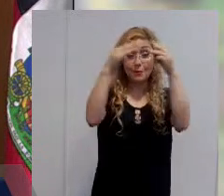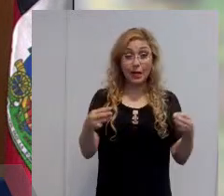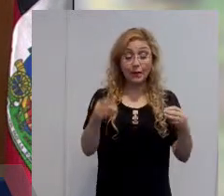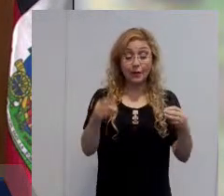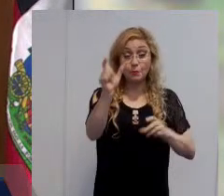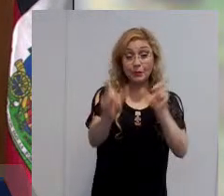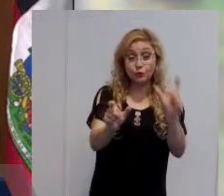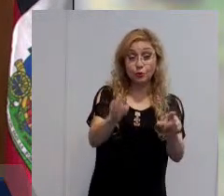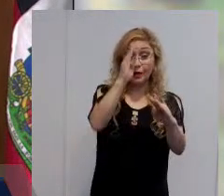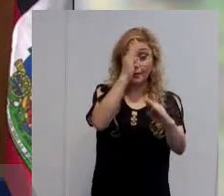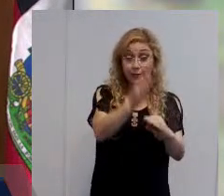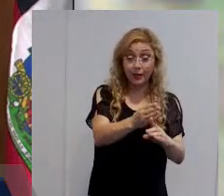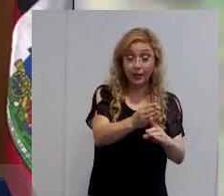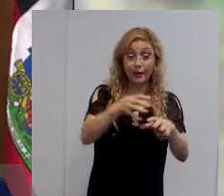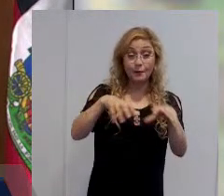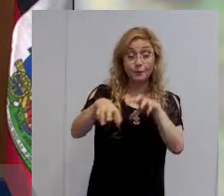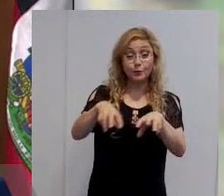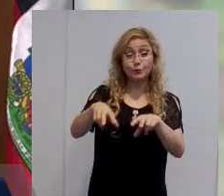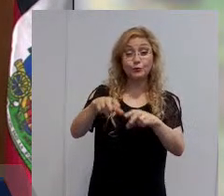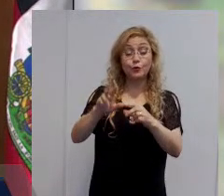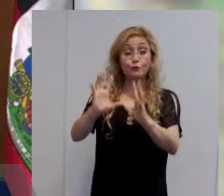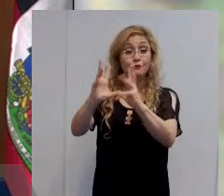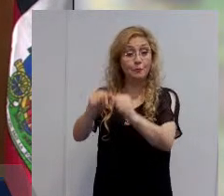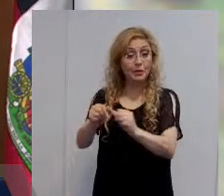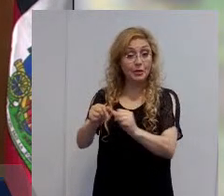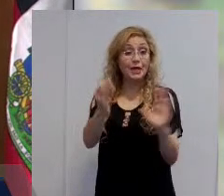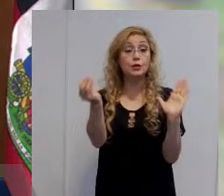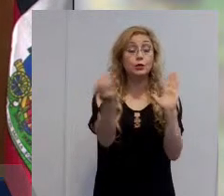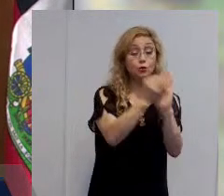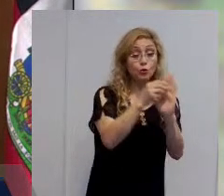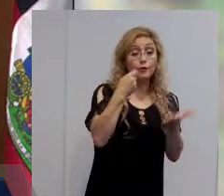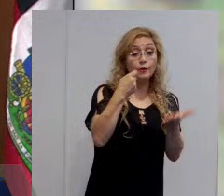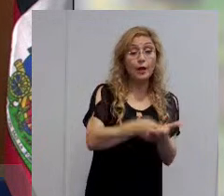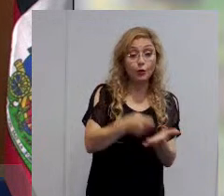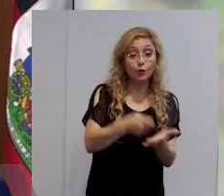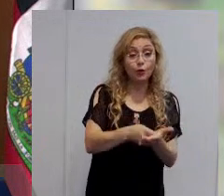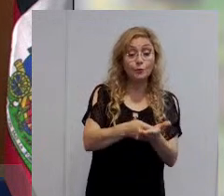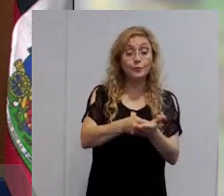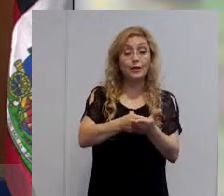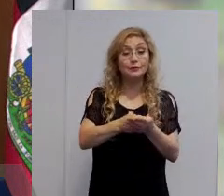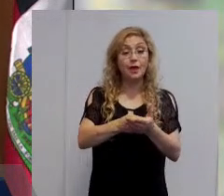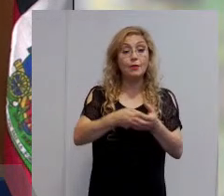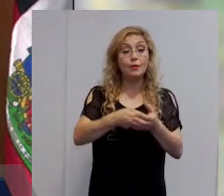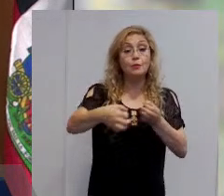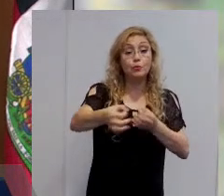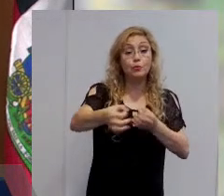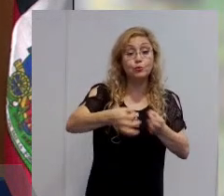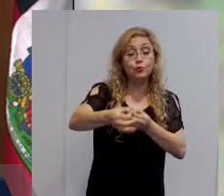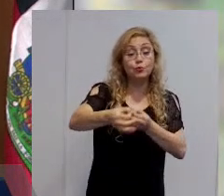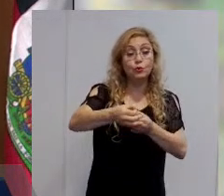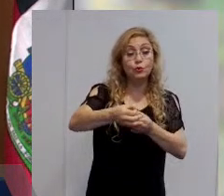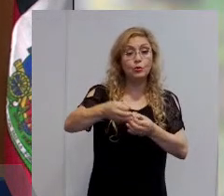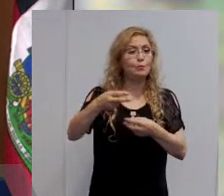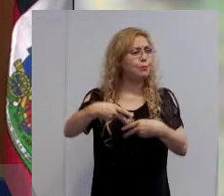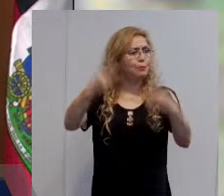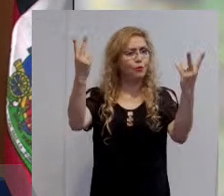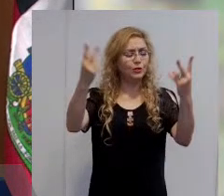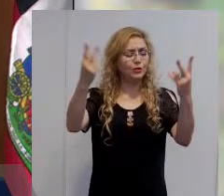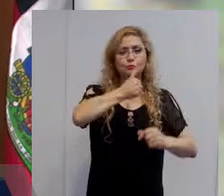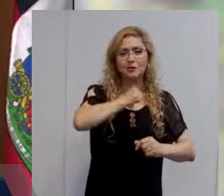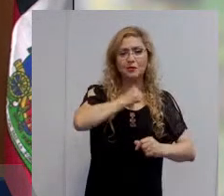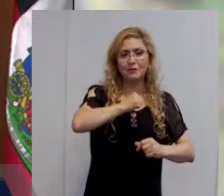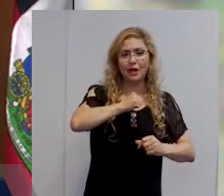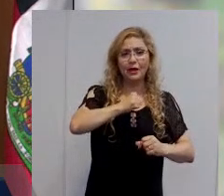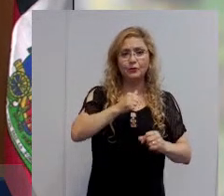by persons that do family farming, including public procurement of